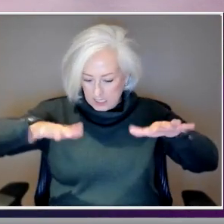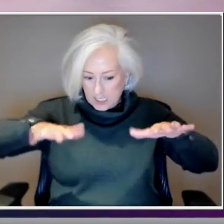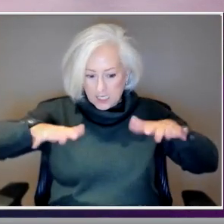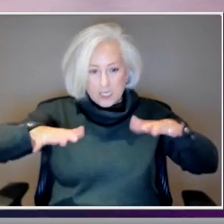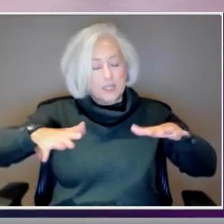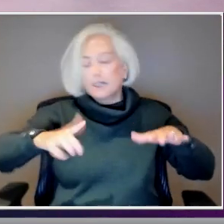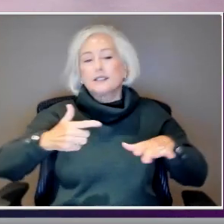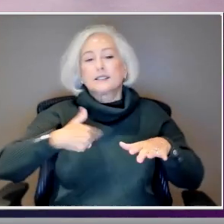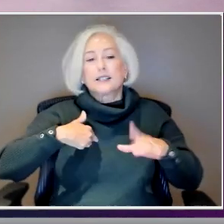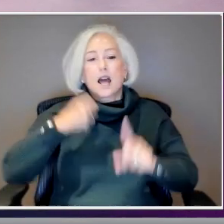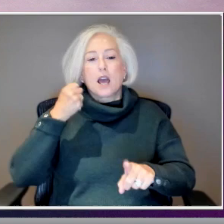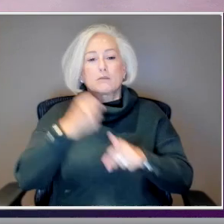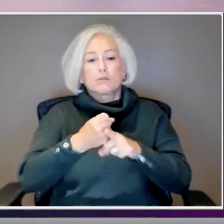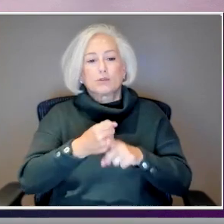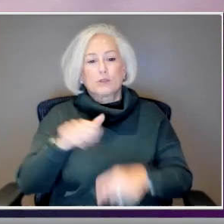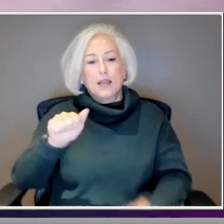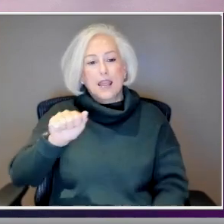AFib?